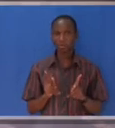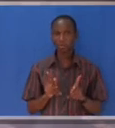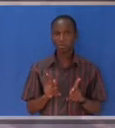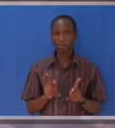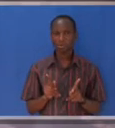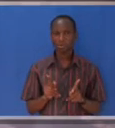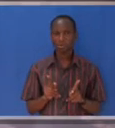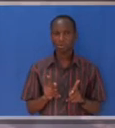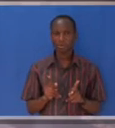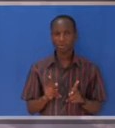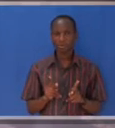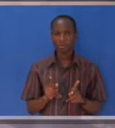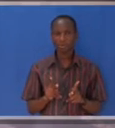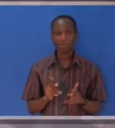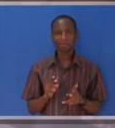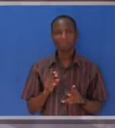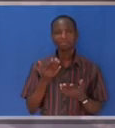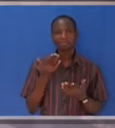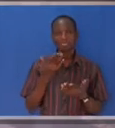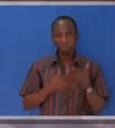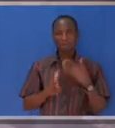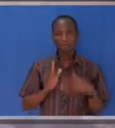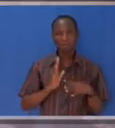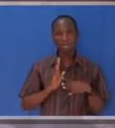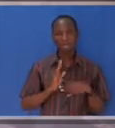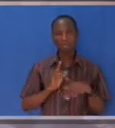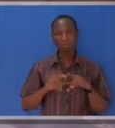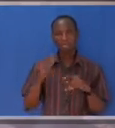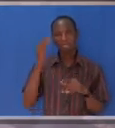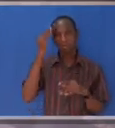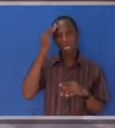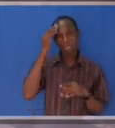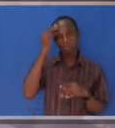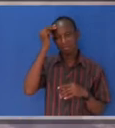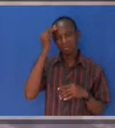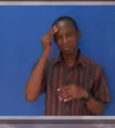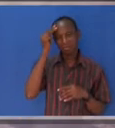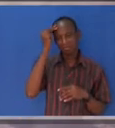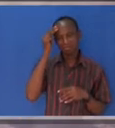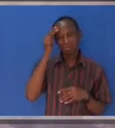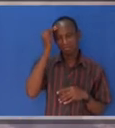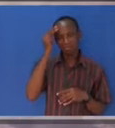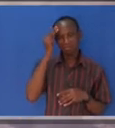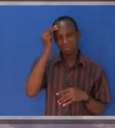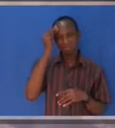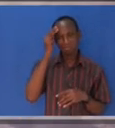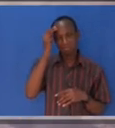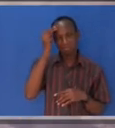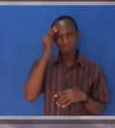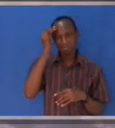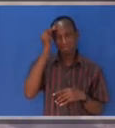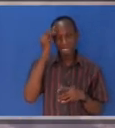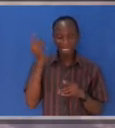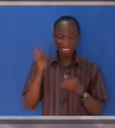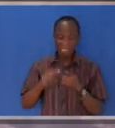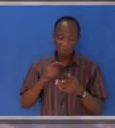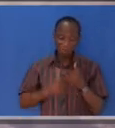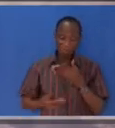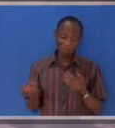dwene anye ye oburo ni obeka se mentally retarded firimra ye wo no